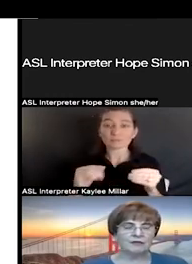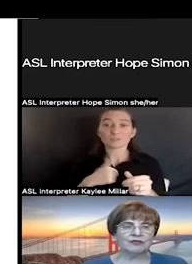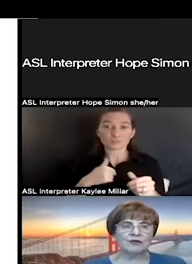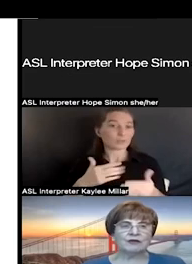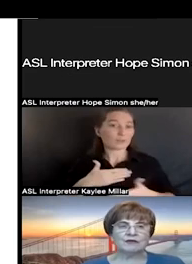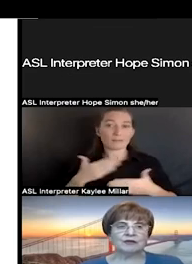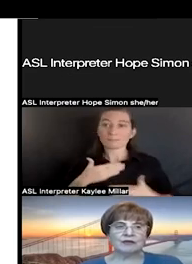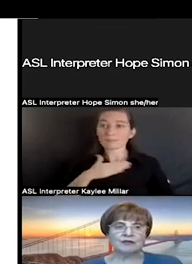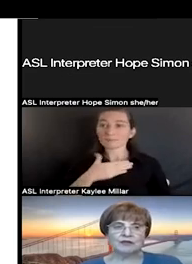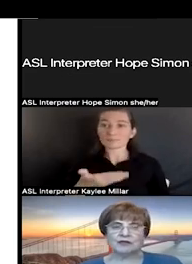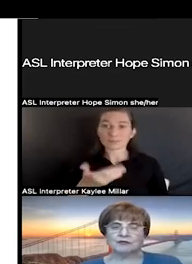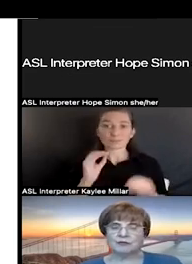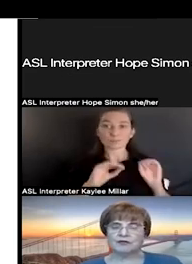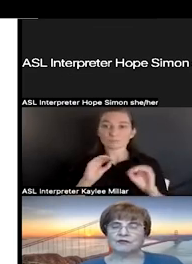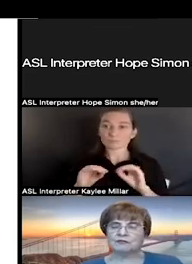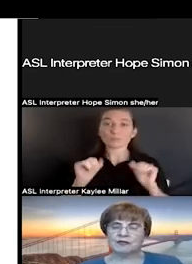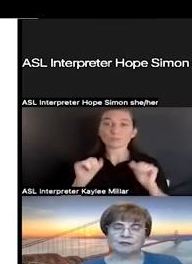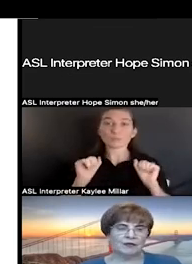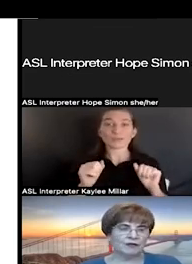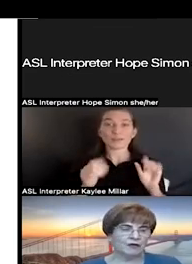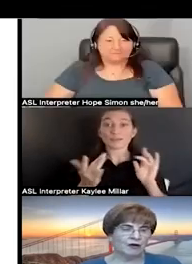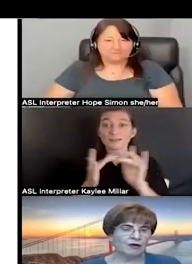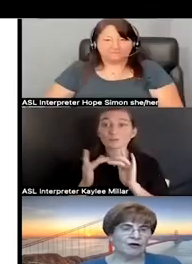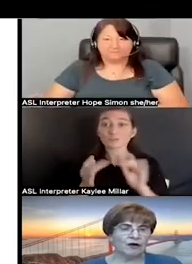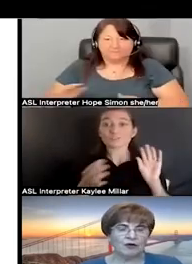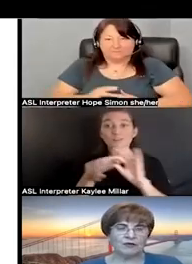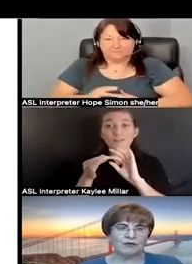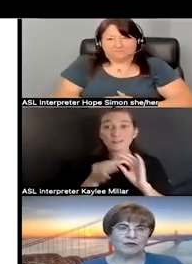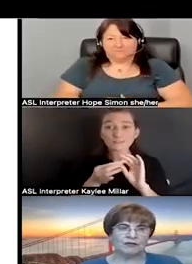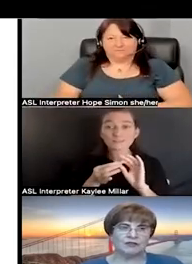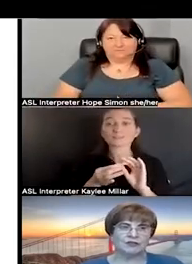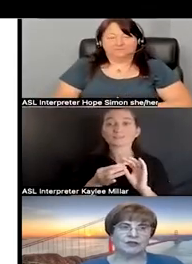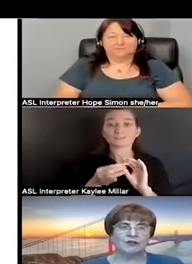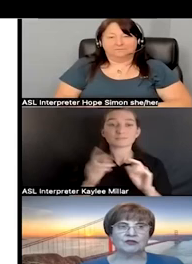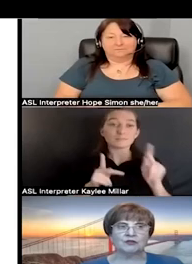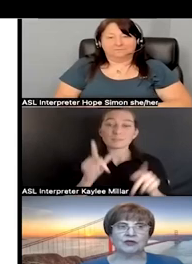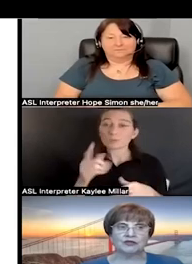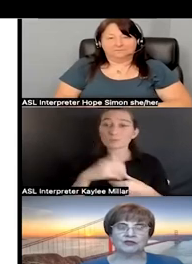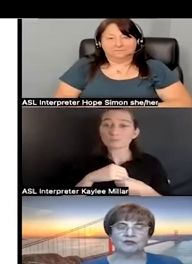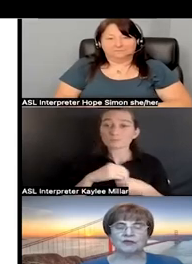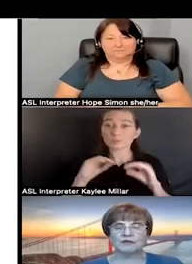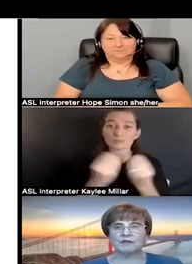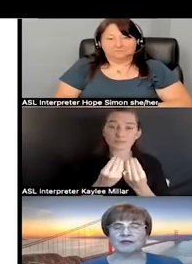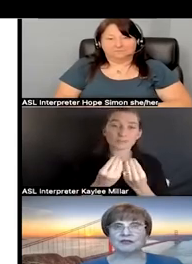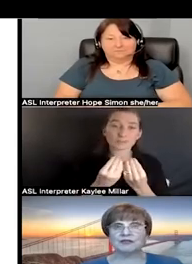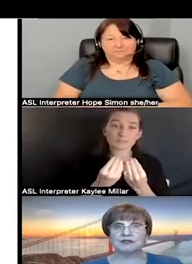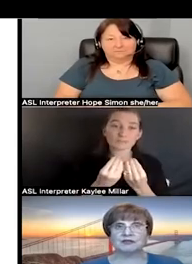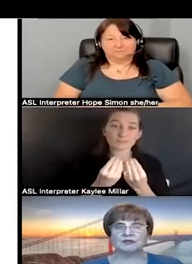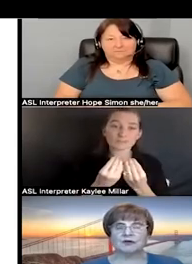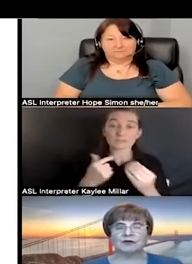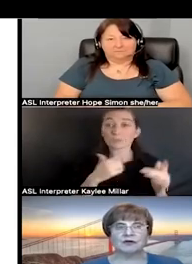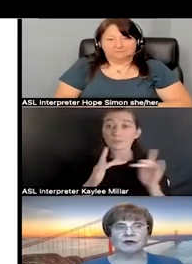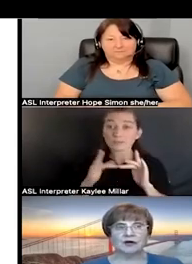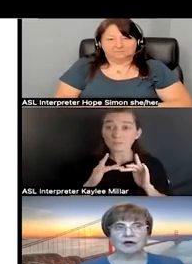that we do have the ability to connect with partners and people that are a part of the organization to ensure that the messages that